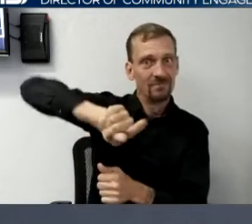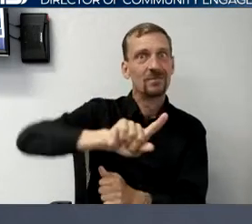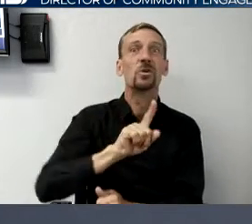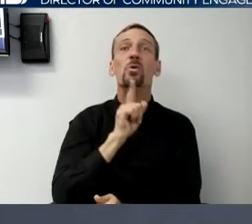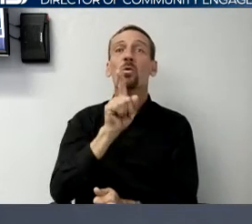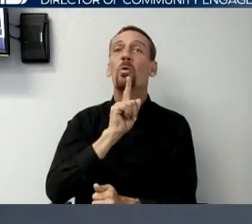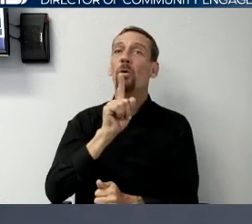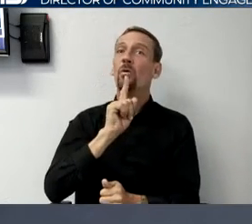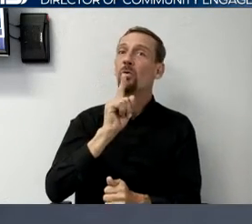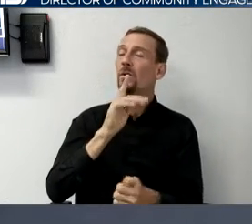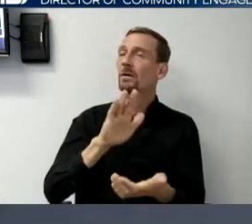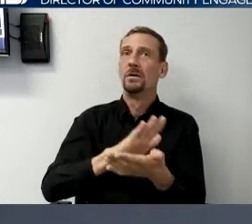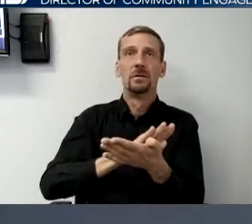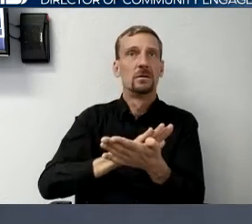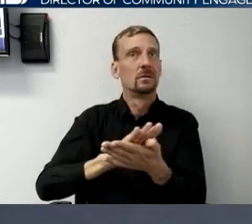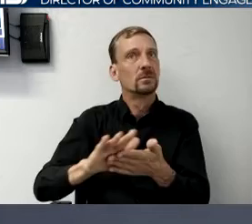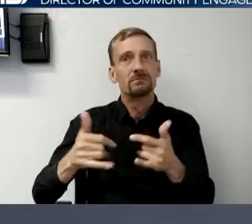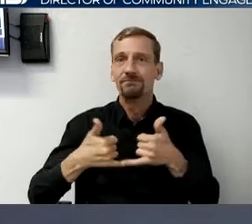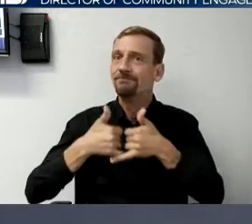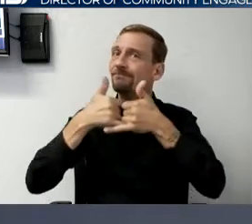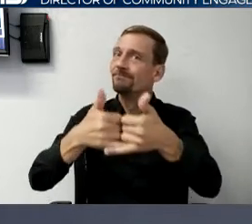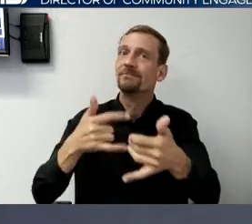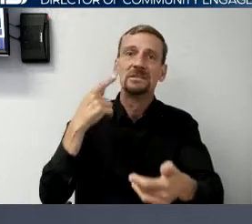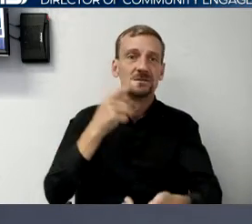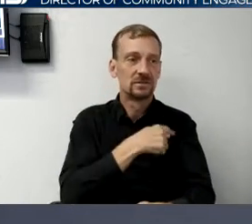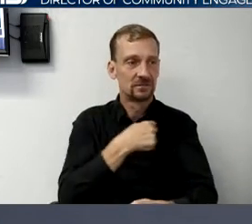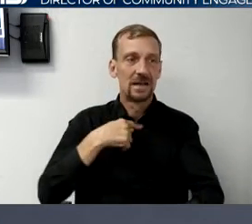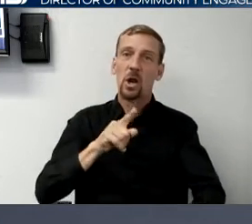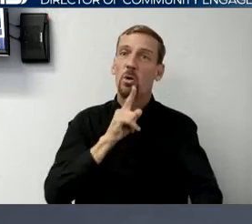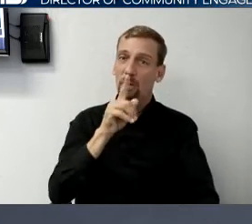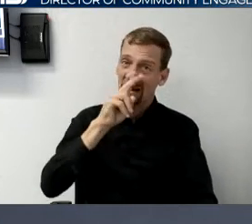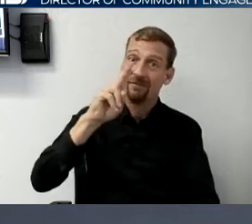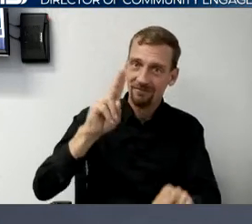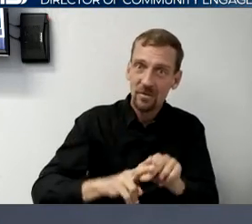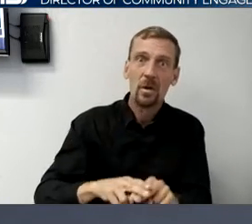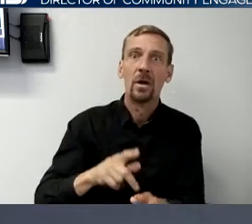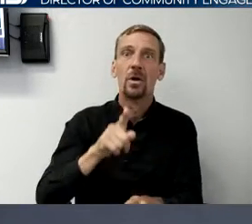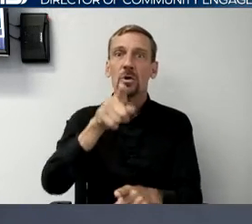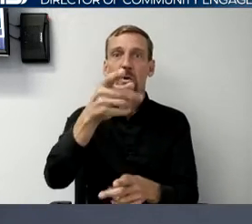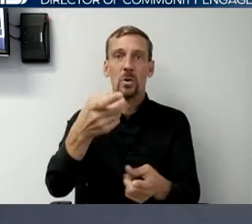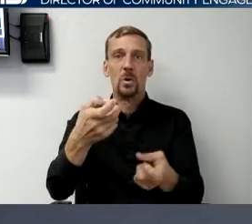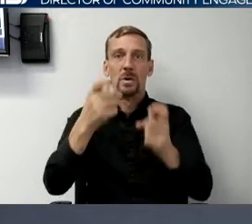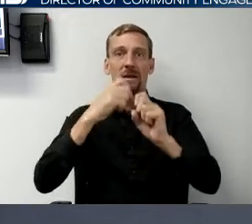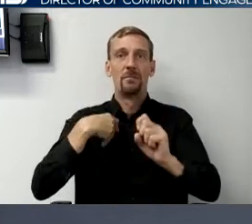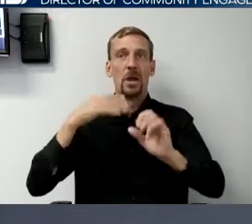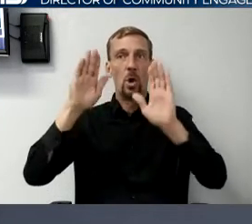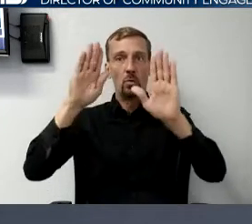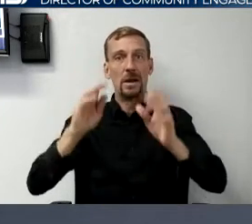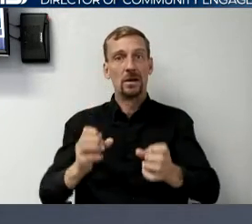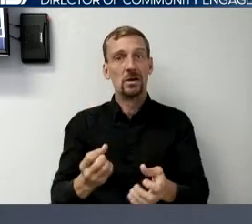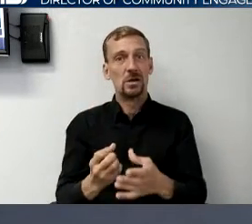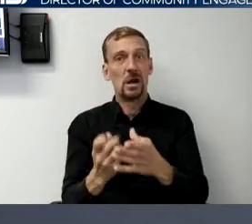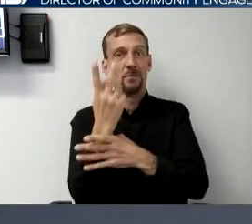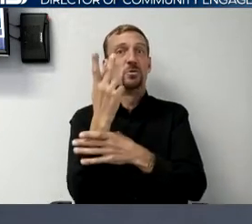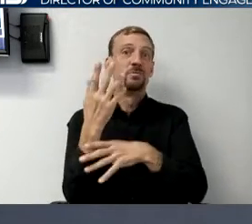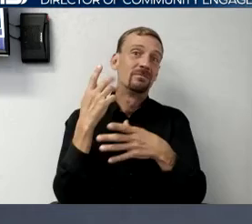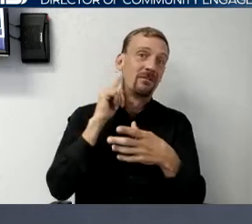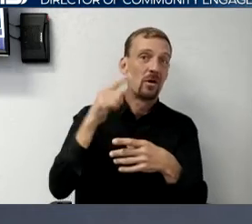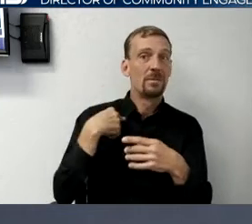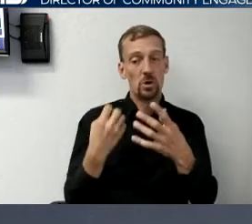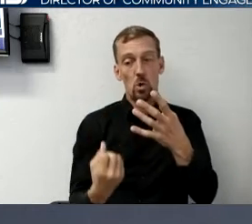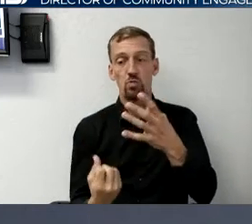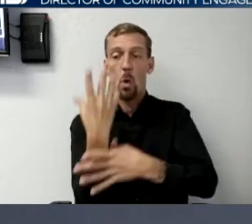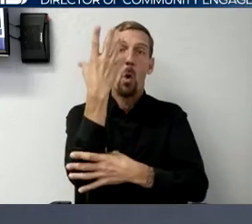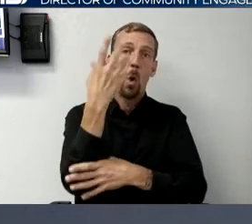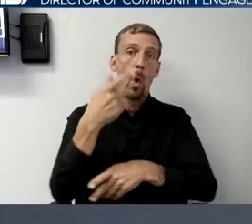been very rewarding. I mean, I'll even call it's been fun. You've given me a great opportunity to grow professionally and